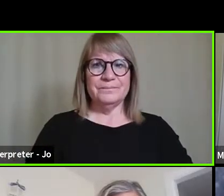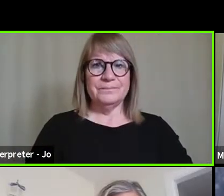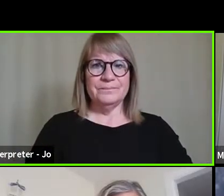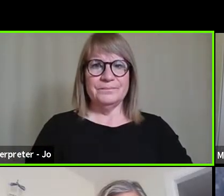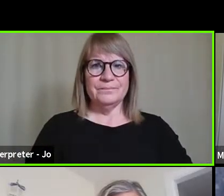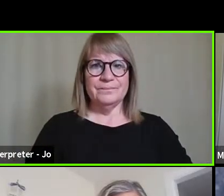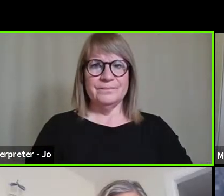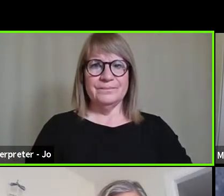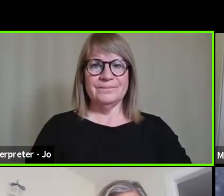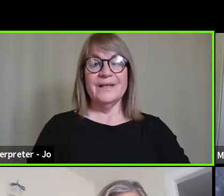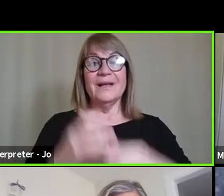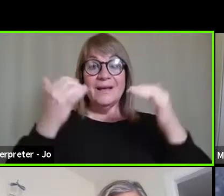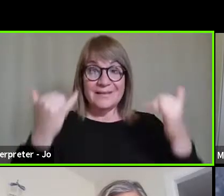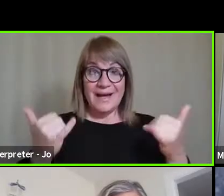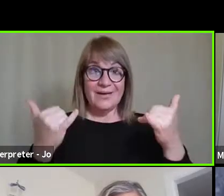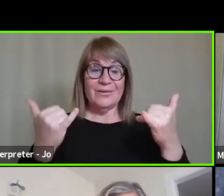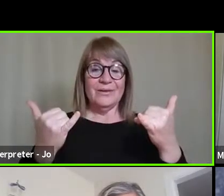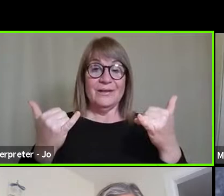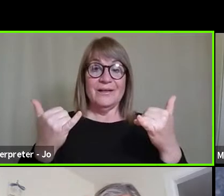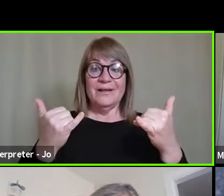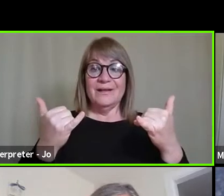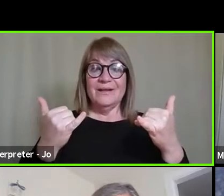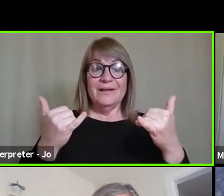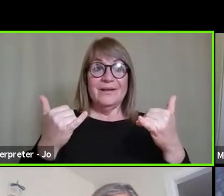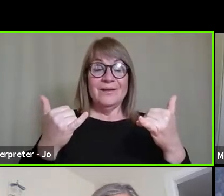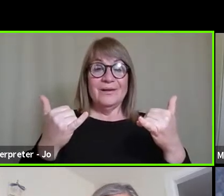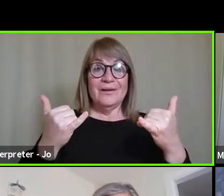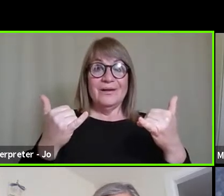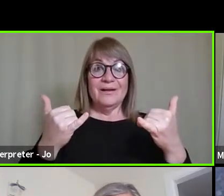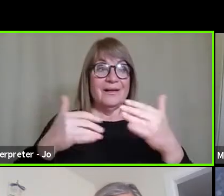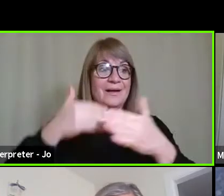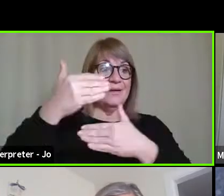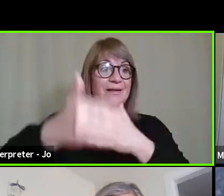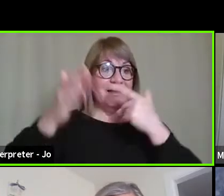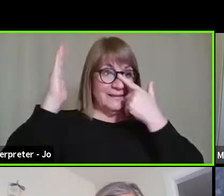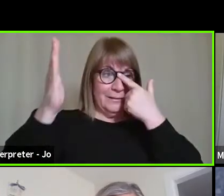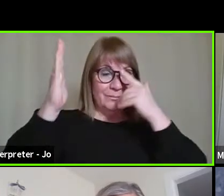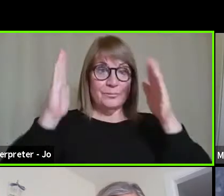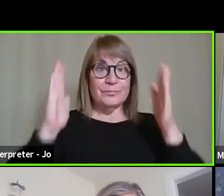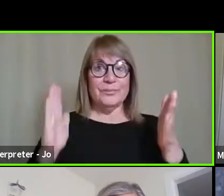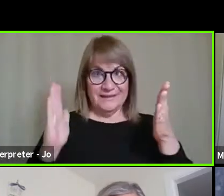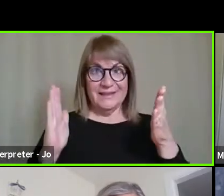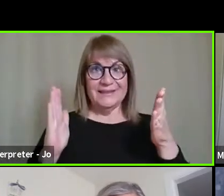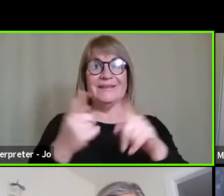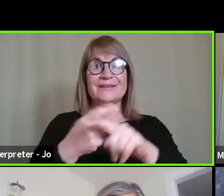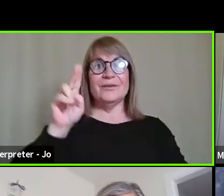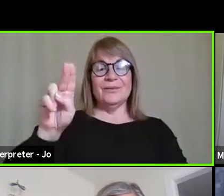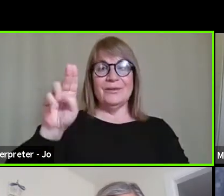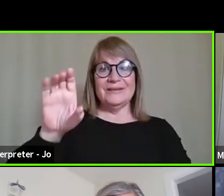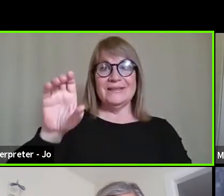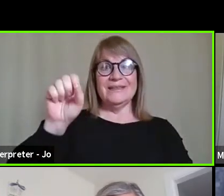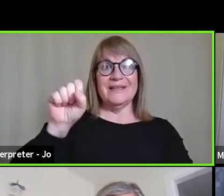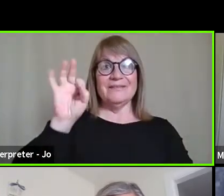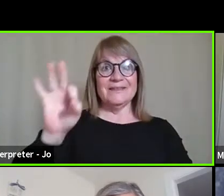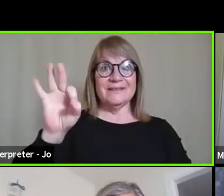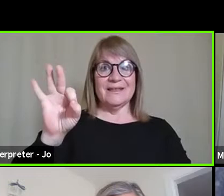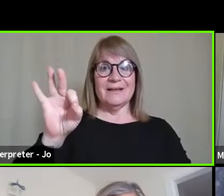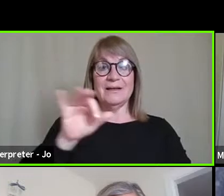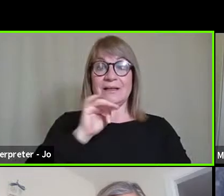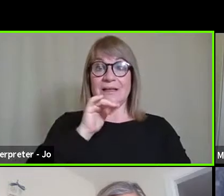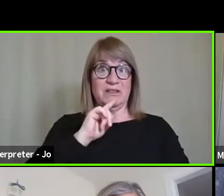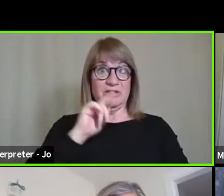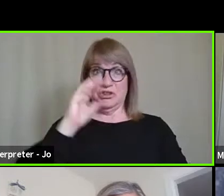um we'll now shift gears and our next presenters we have two from uc san francisco i'm not sure what the order you would